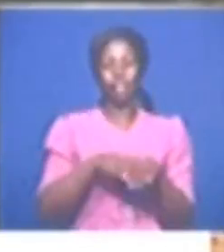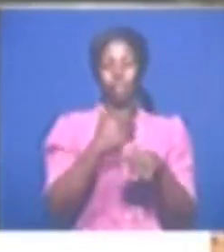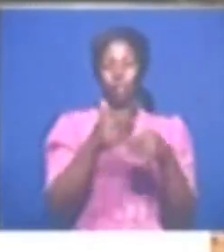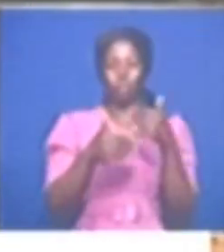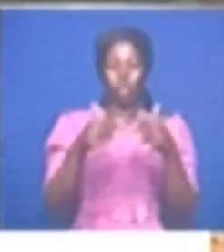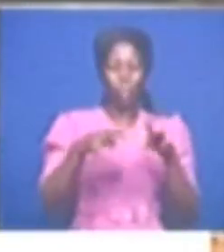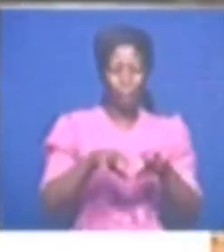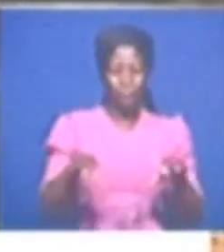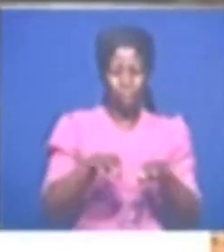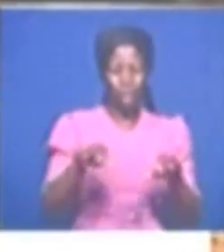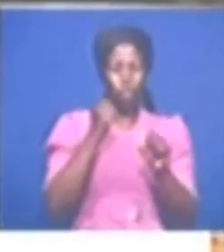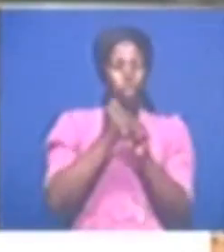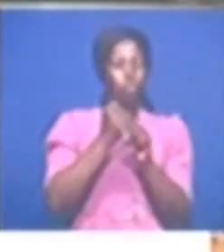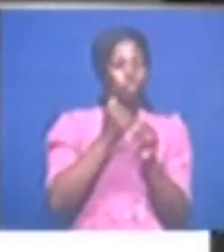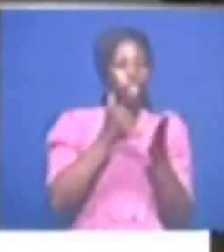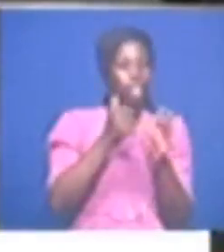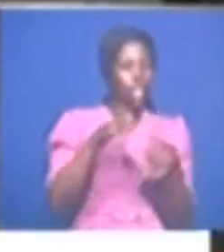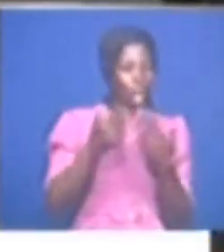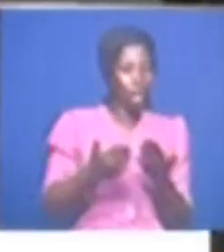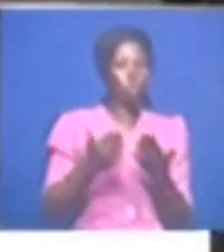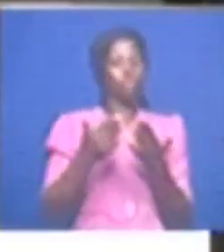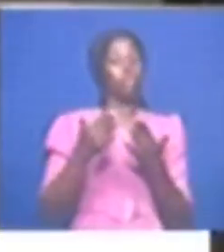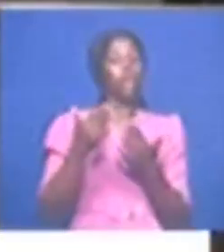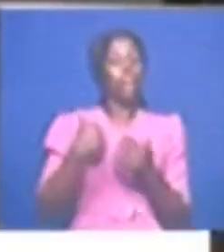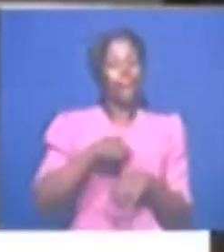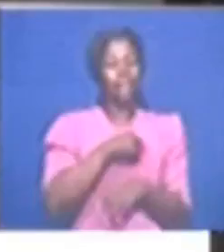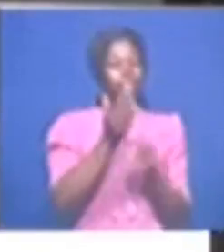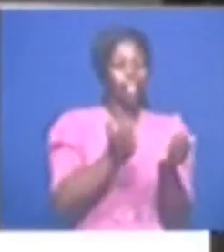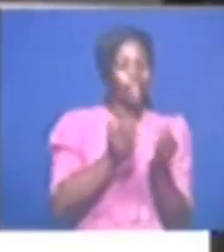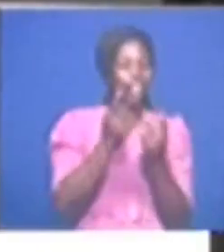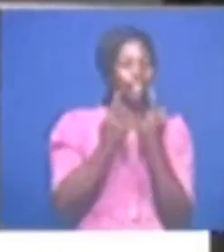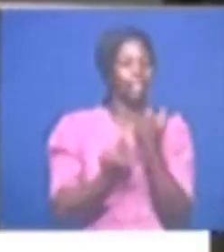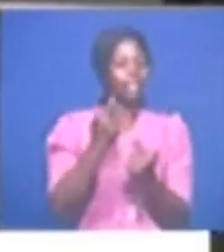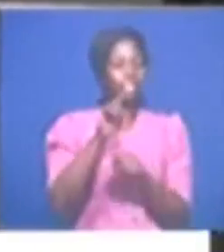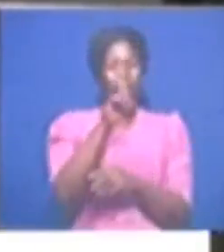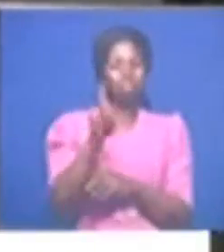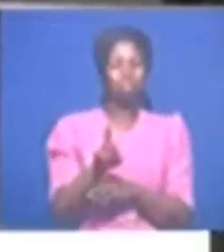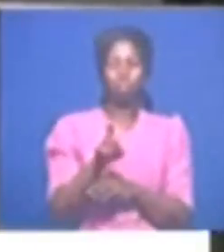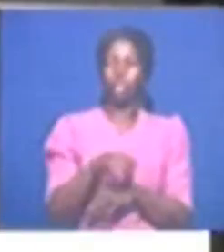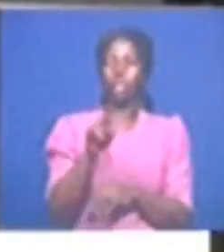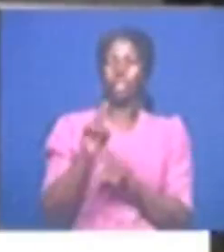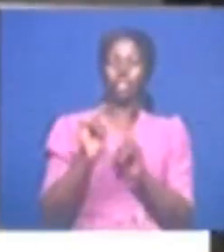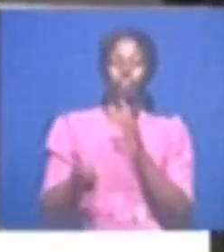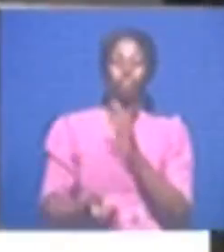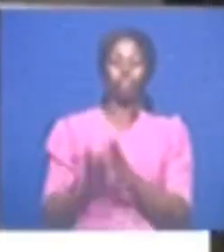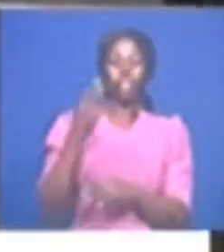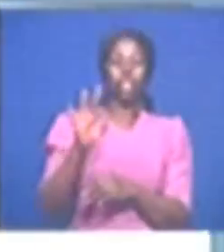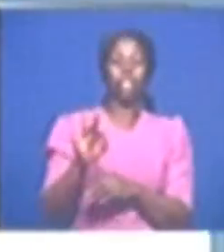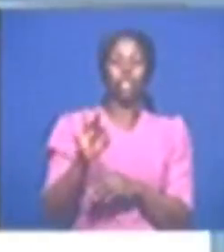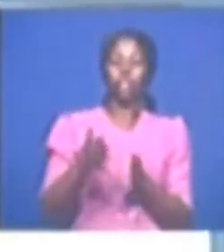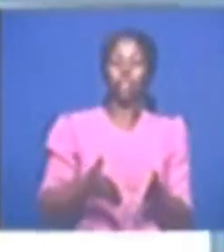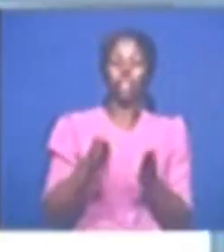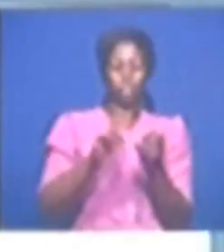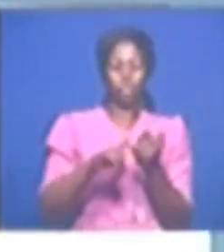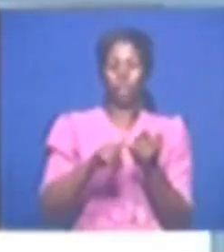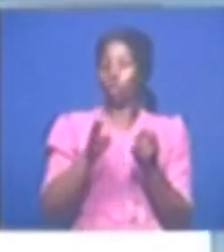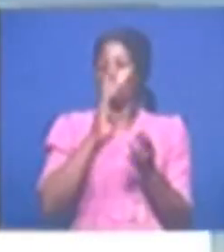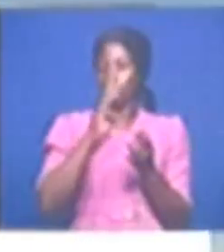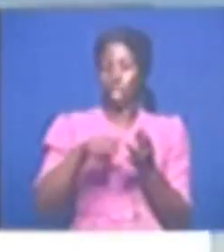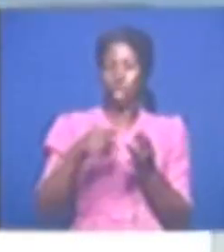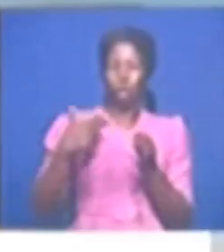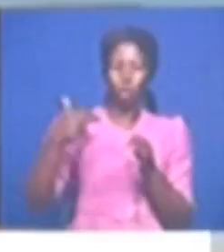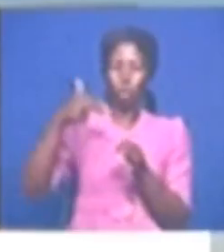need? Do we really need the heat? When drilling, the crude oil comes out in 3 forms: water, oil, and gas. The